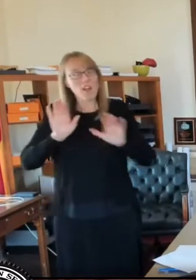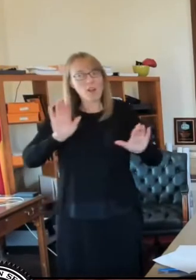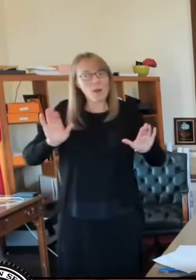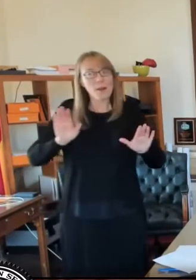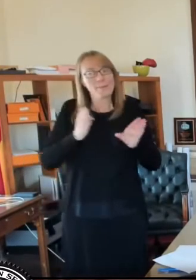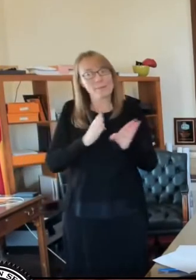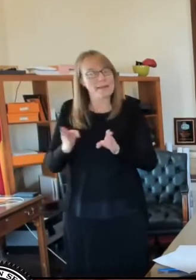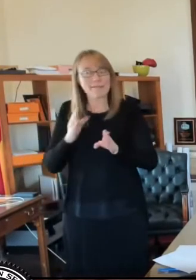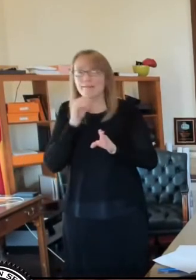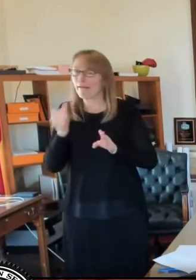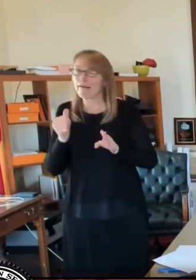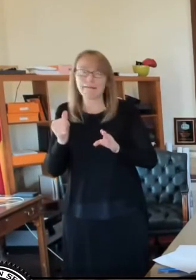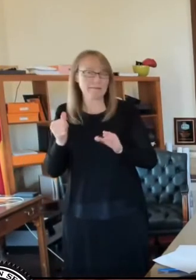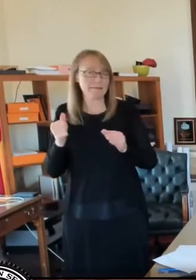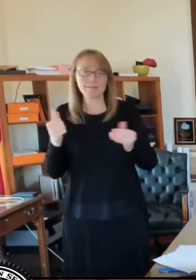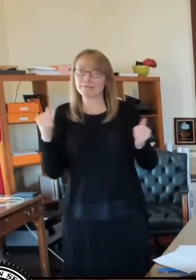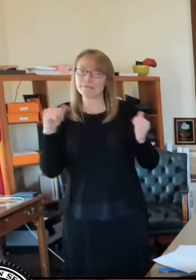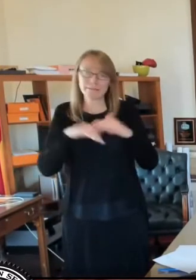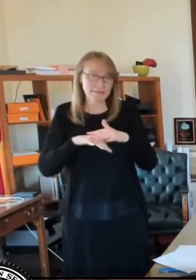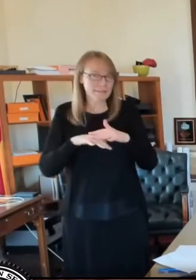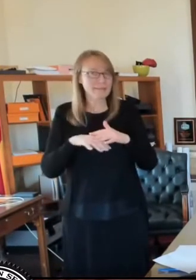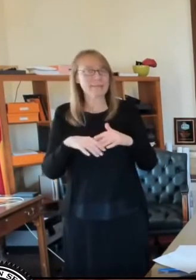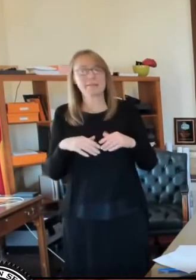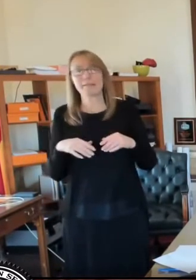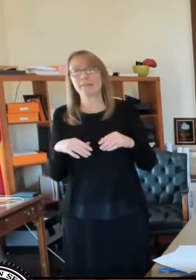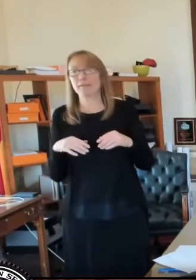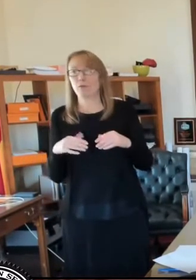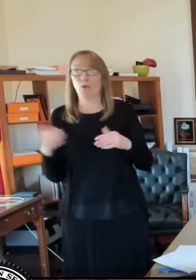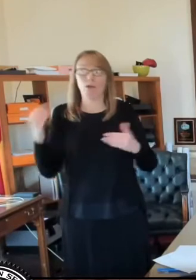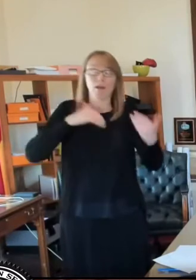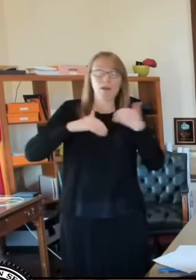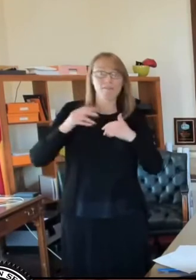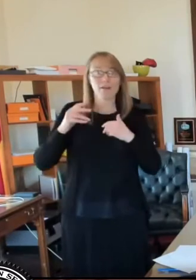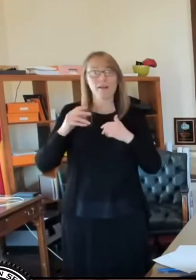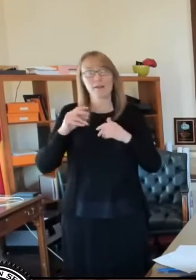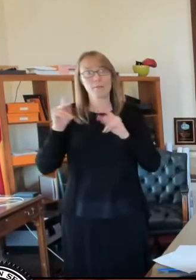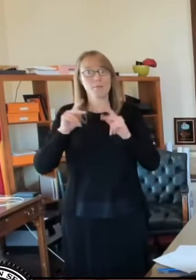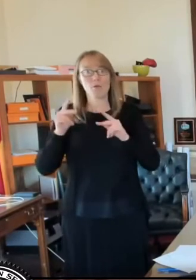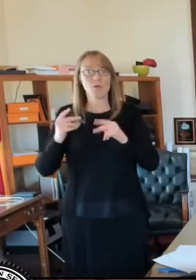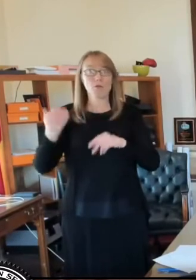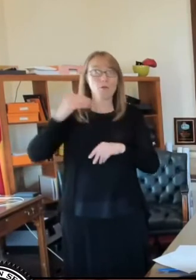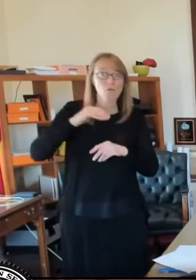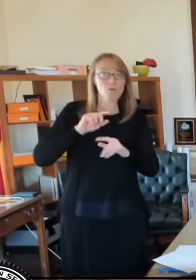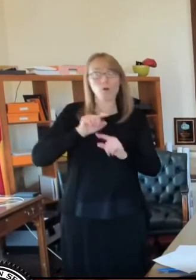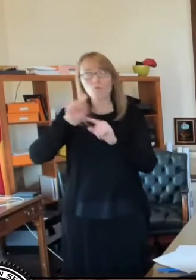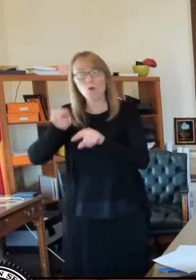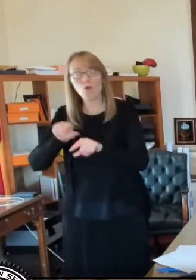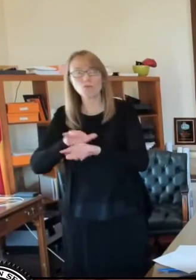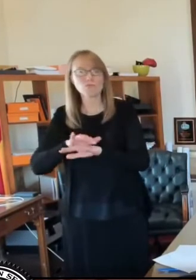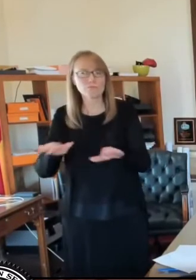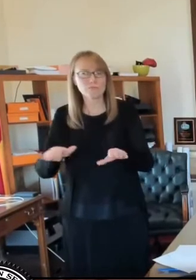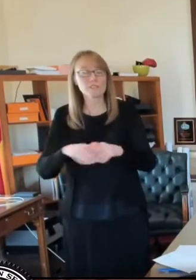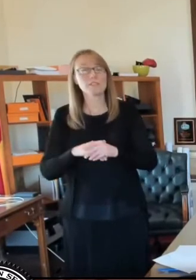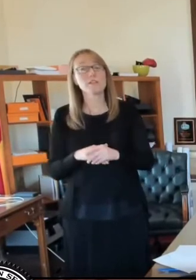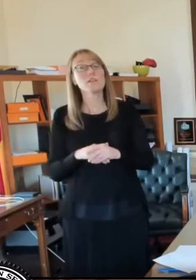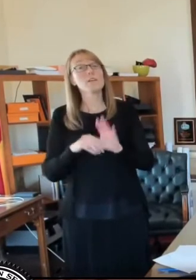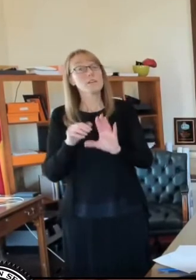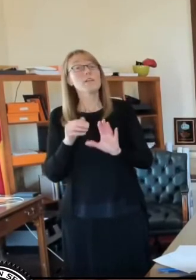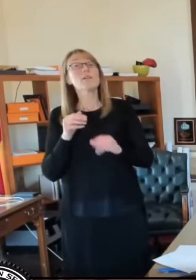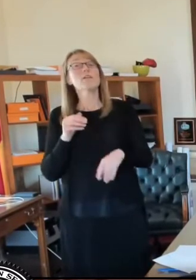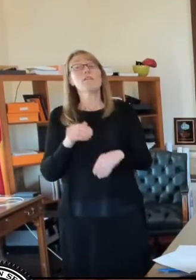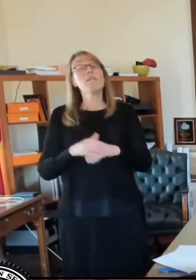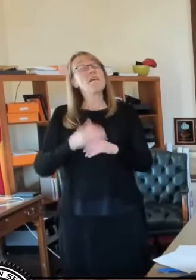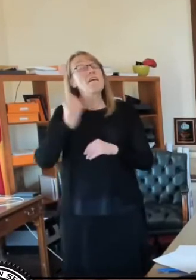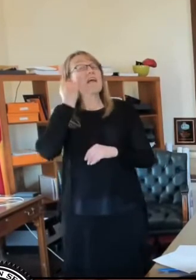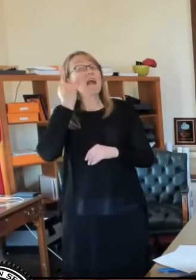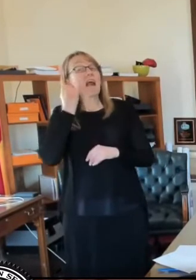not to get together with a bigger group of people. So anyone that you do get together with that's not in